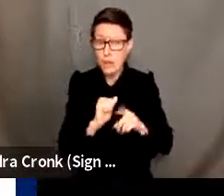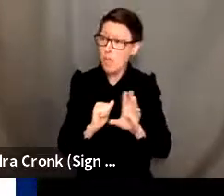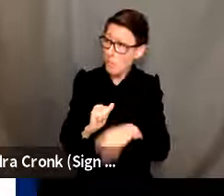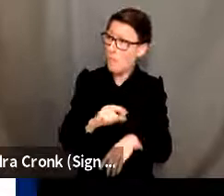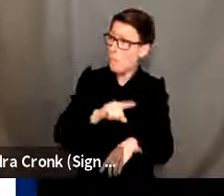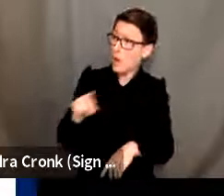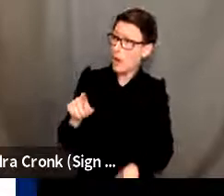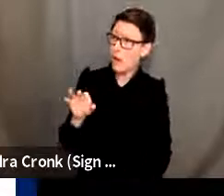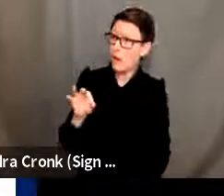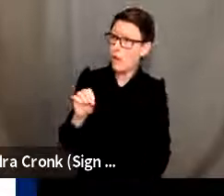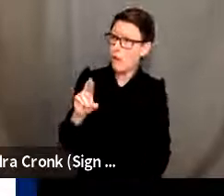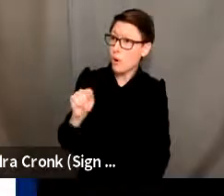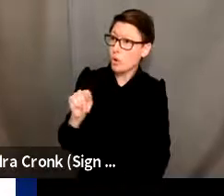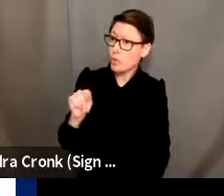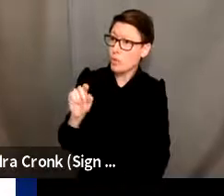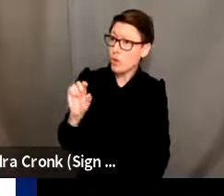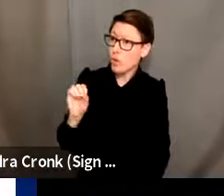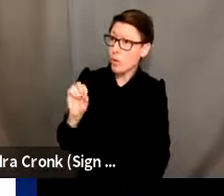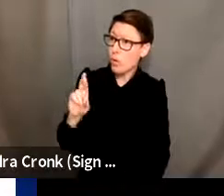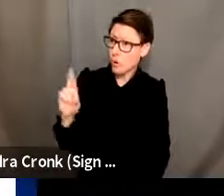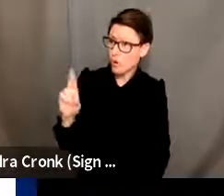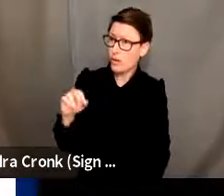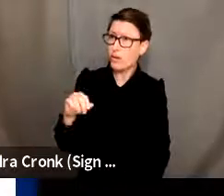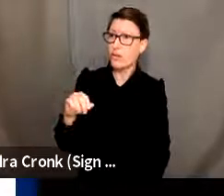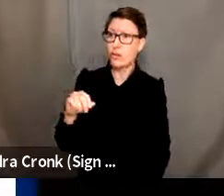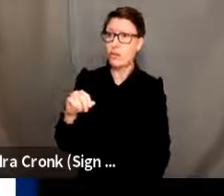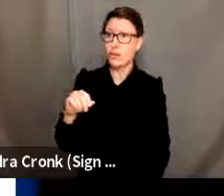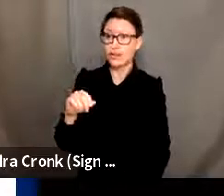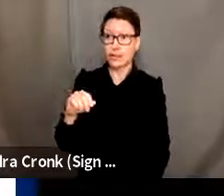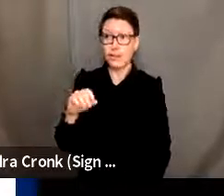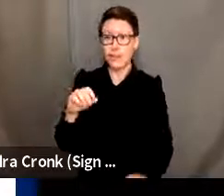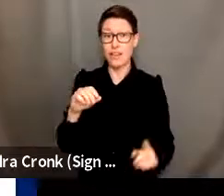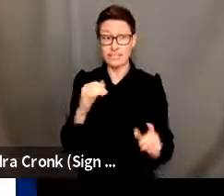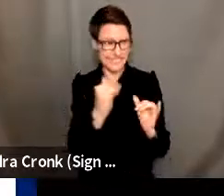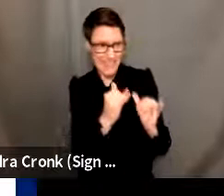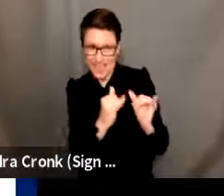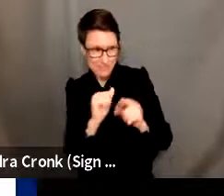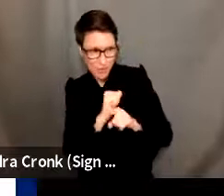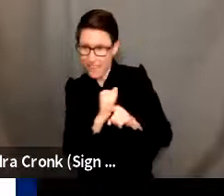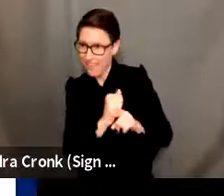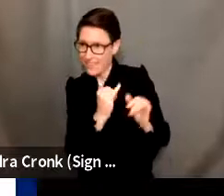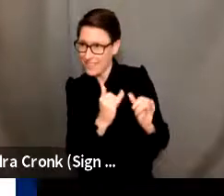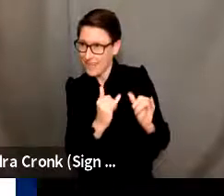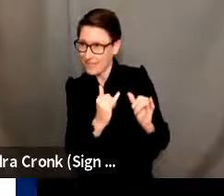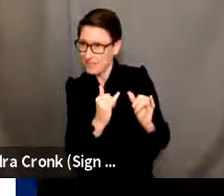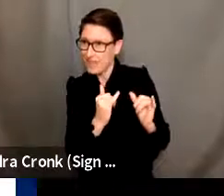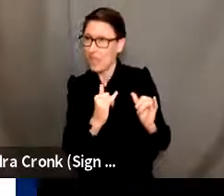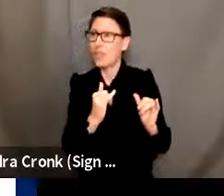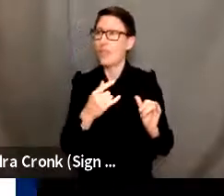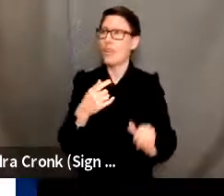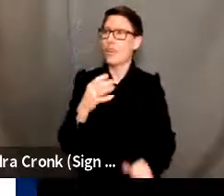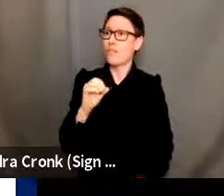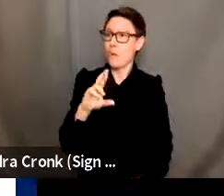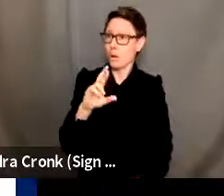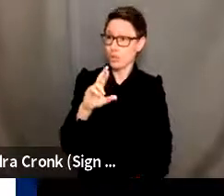Ord. It just so happened that I also took my training at Fort Ord, and that opened up a plethora of subjects that we could go through